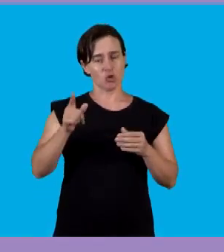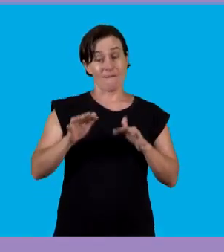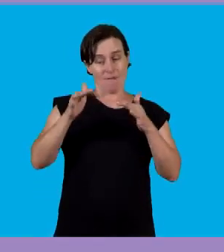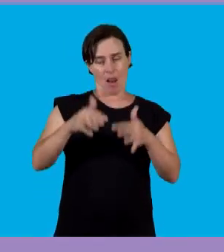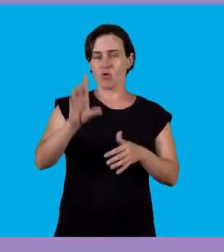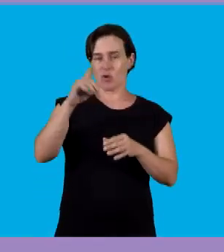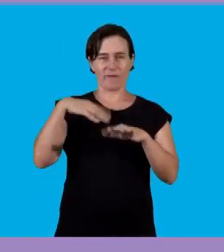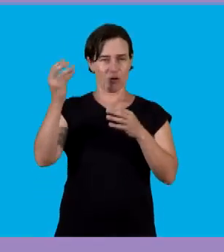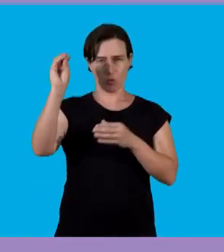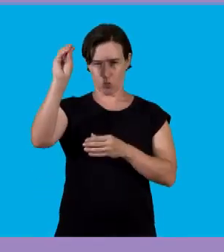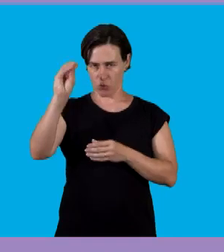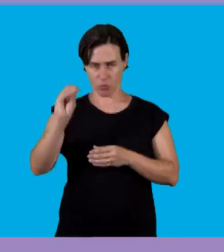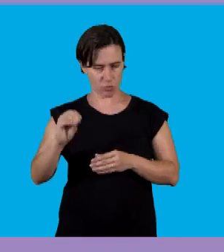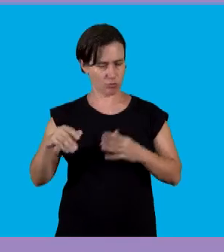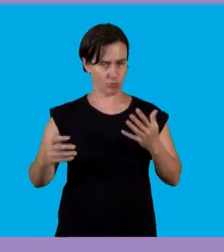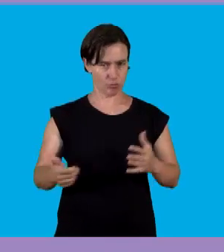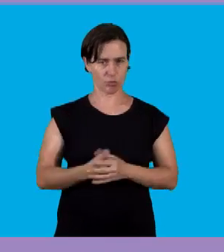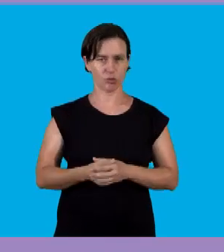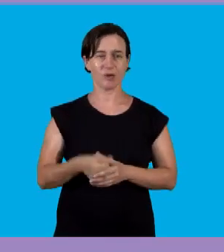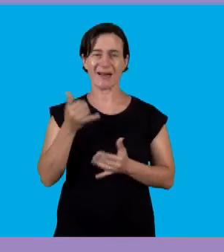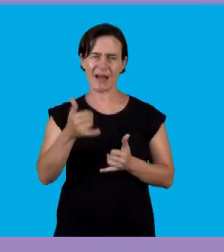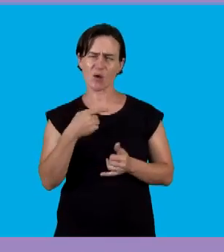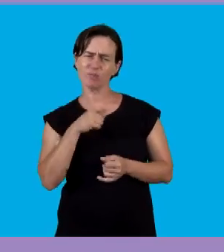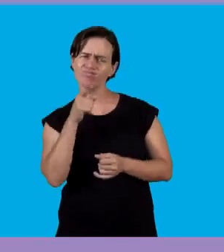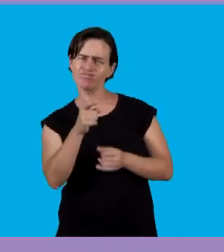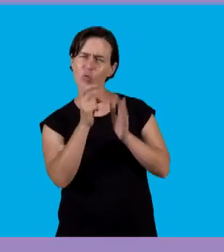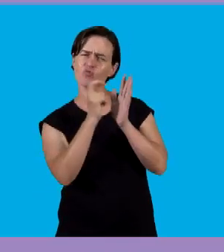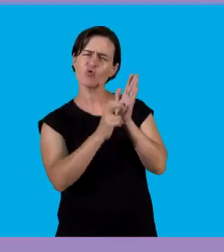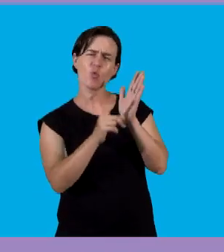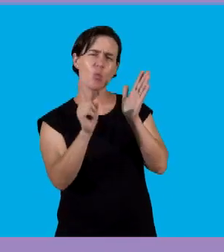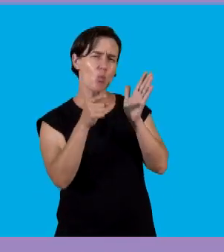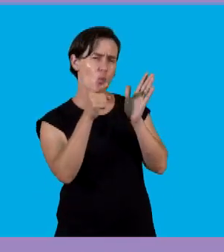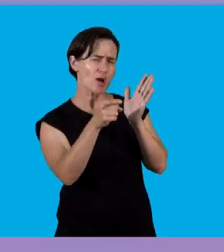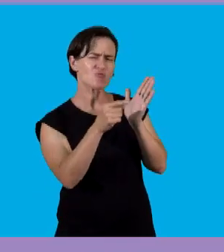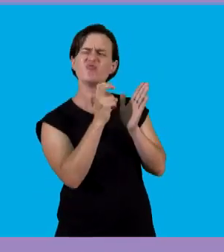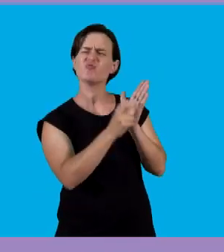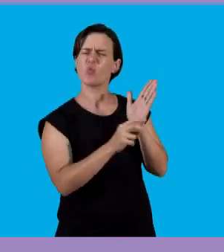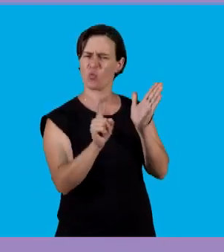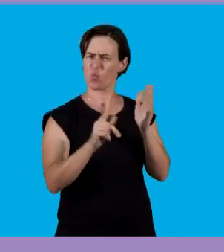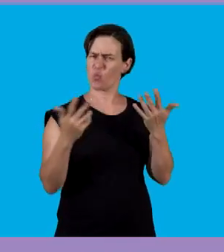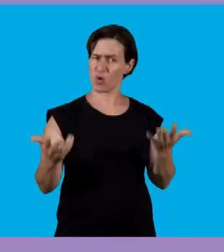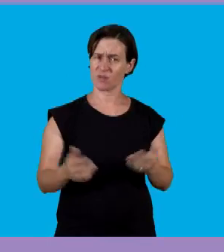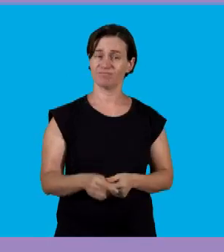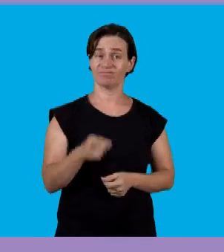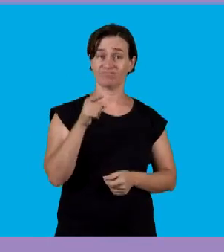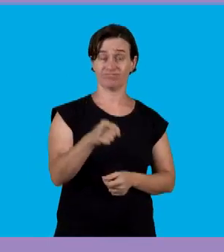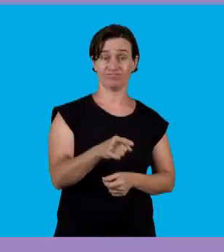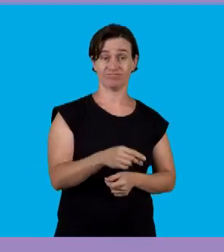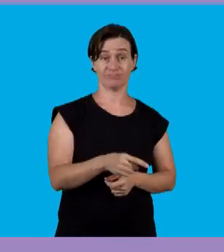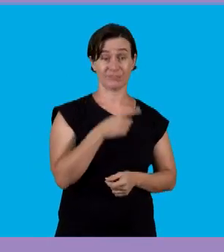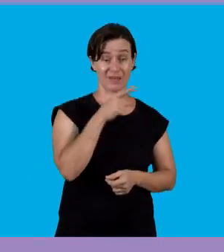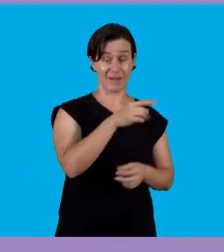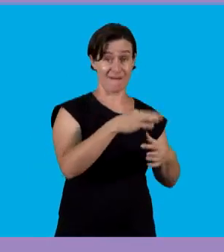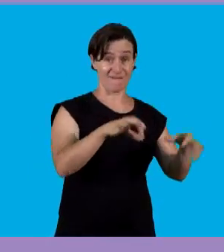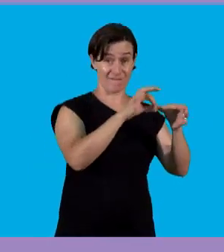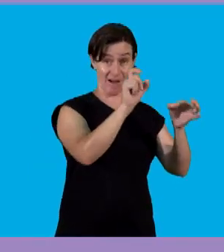flow diagram, and we can see what the rule was with our flow diagram. The rule was that we multiply the